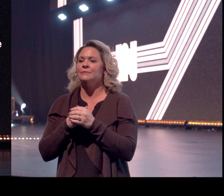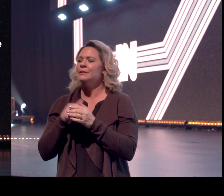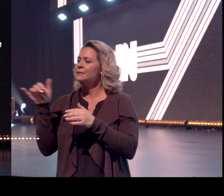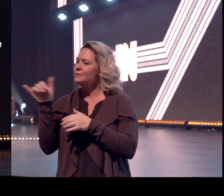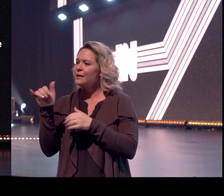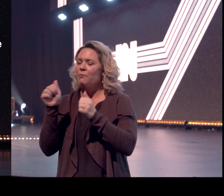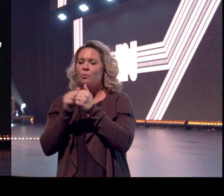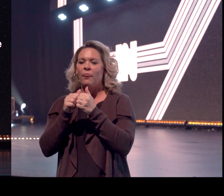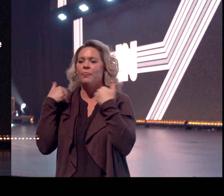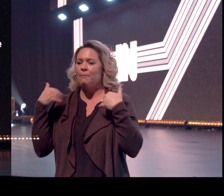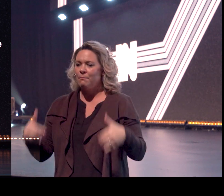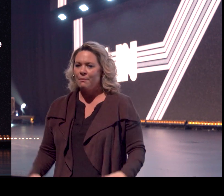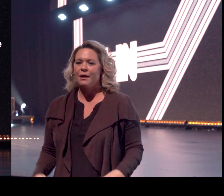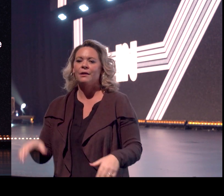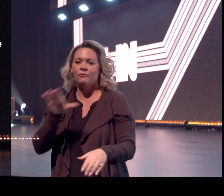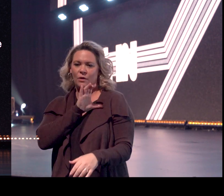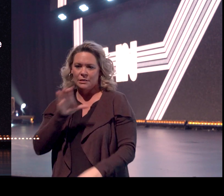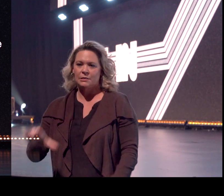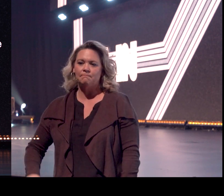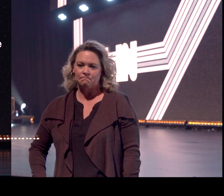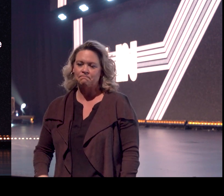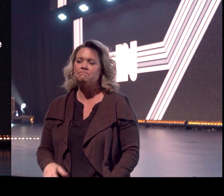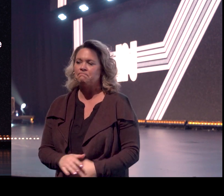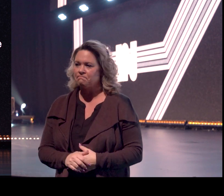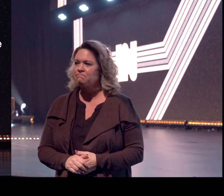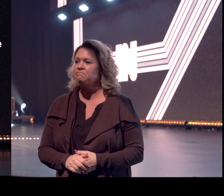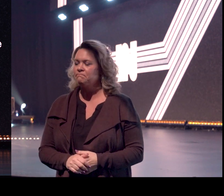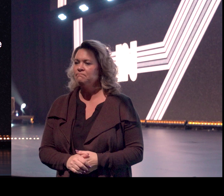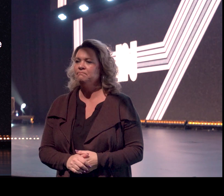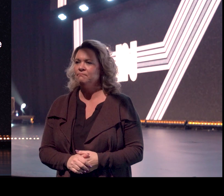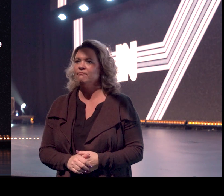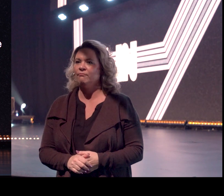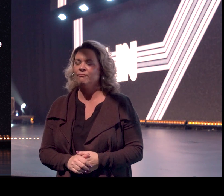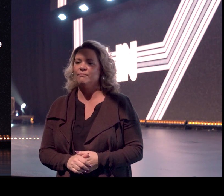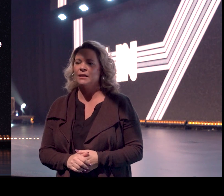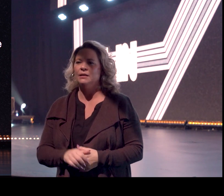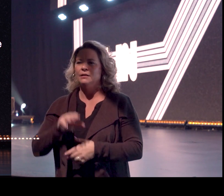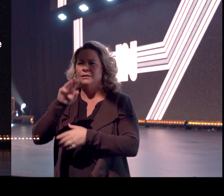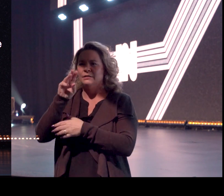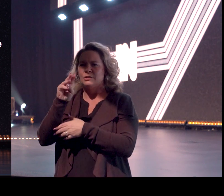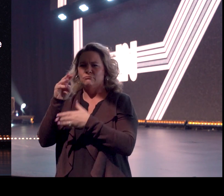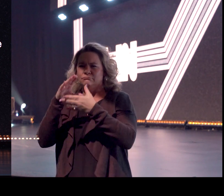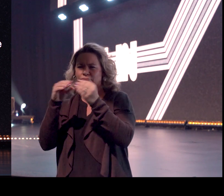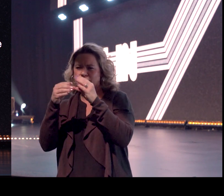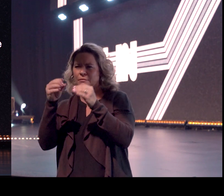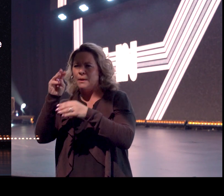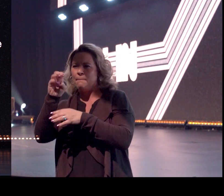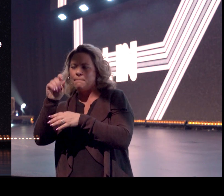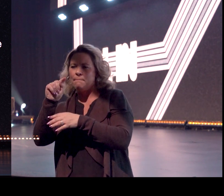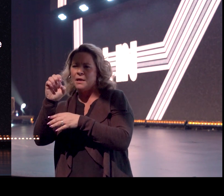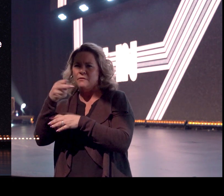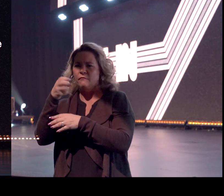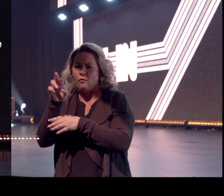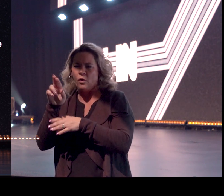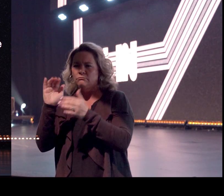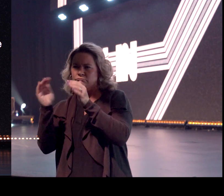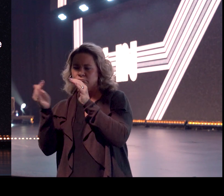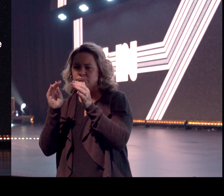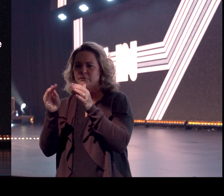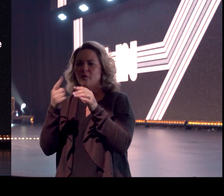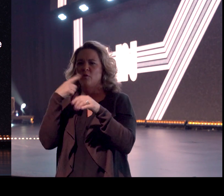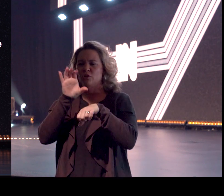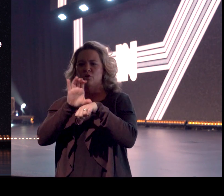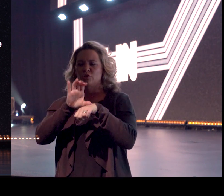so it is with the body of Christ." In other words, the metaphor that Paul uses for